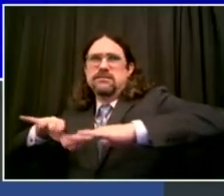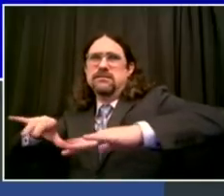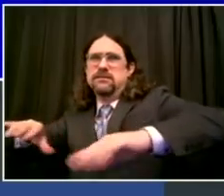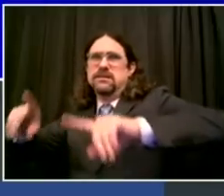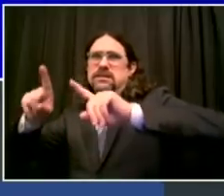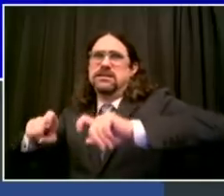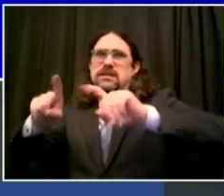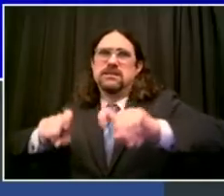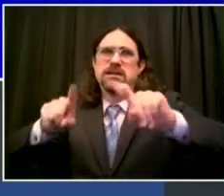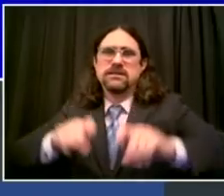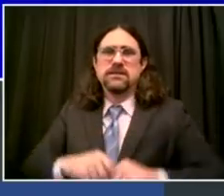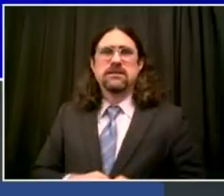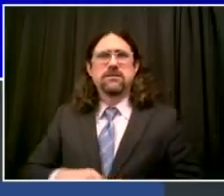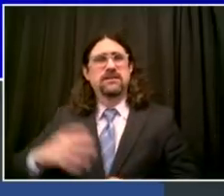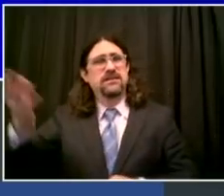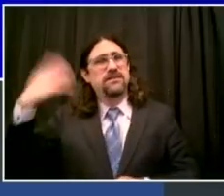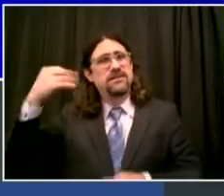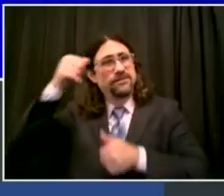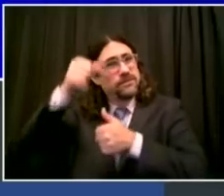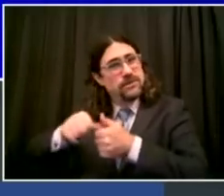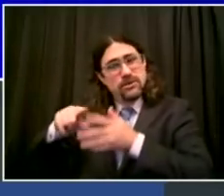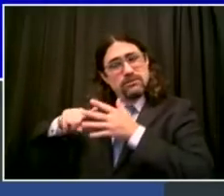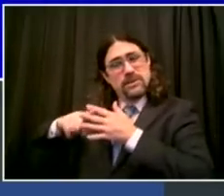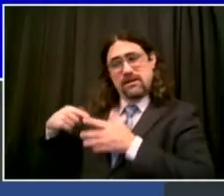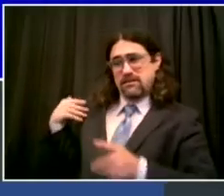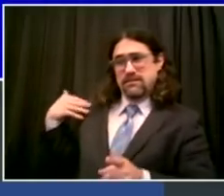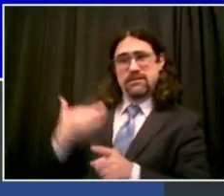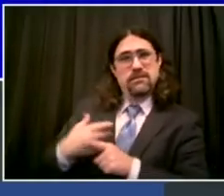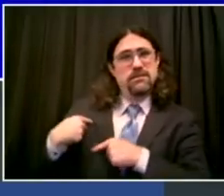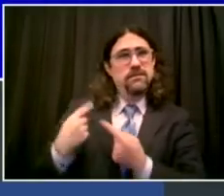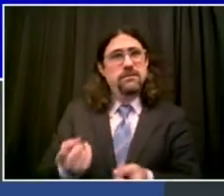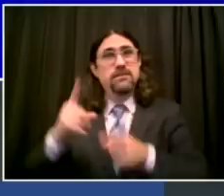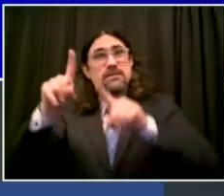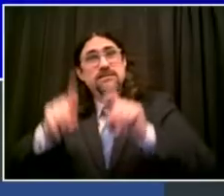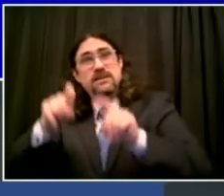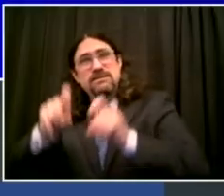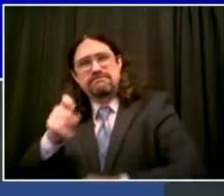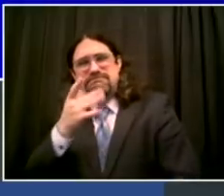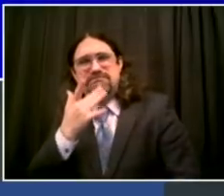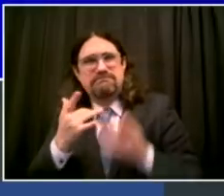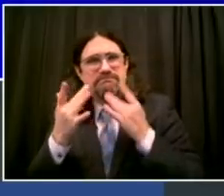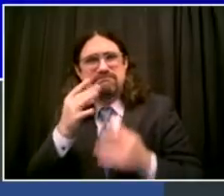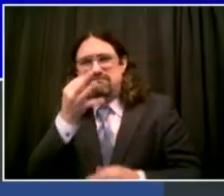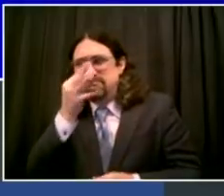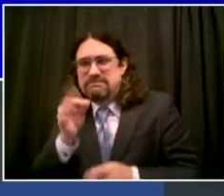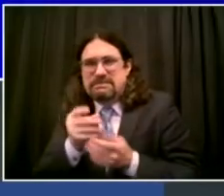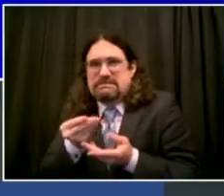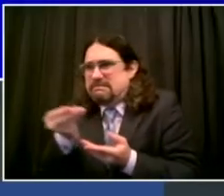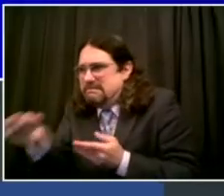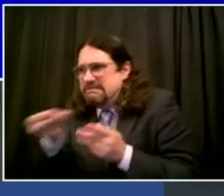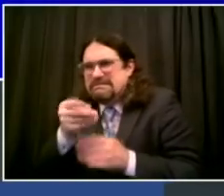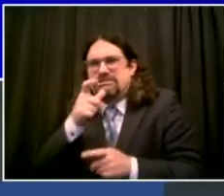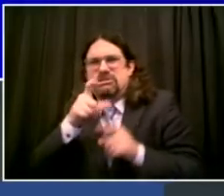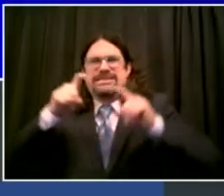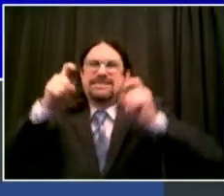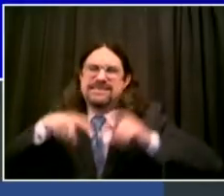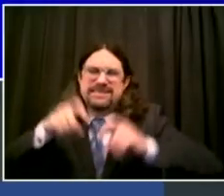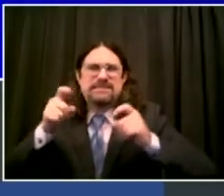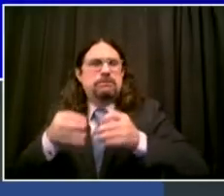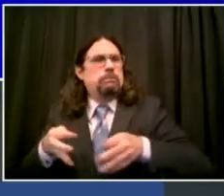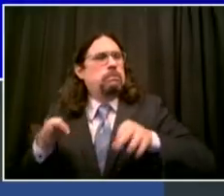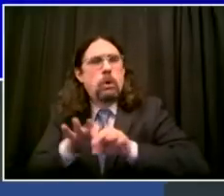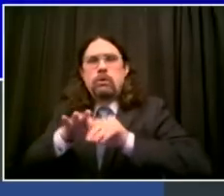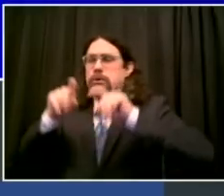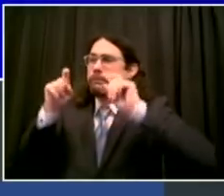now there's more and more every day. I think a lot of folks weren't sure what to make of testing, and so I'm going to keep saying from now on,